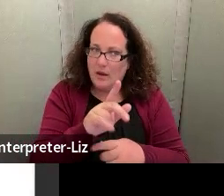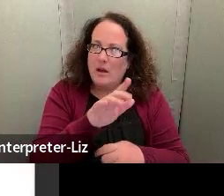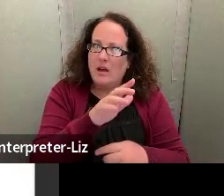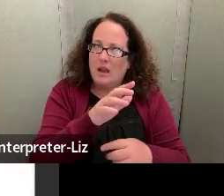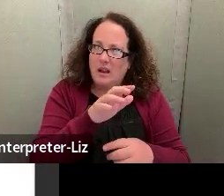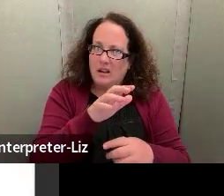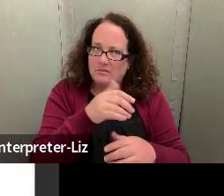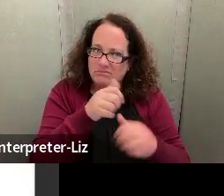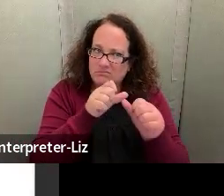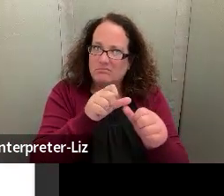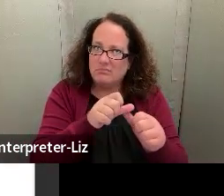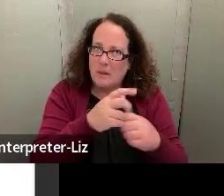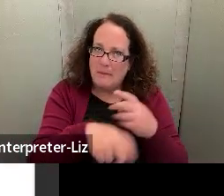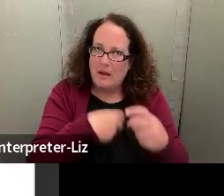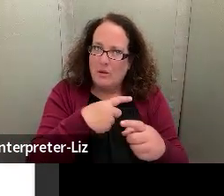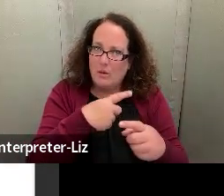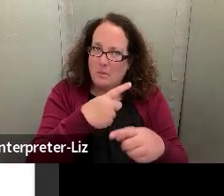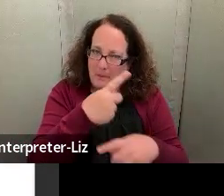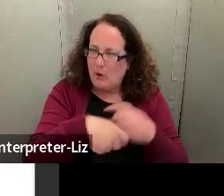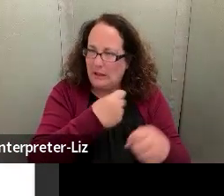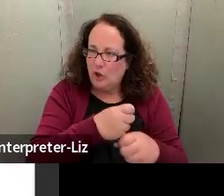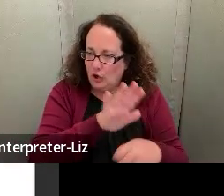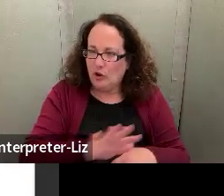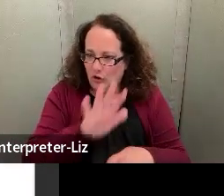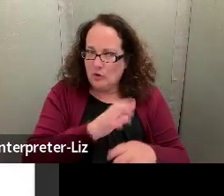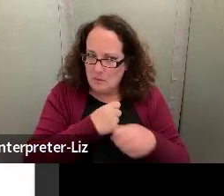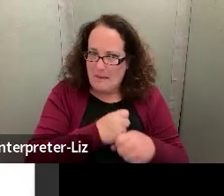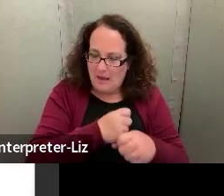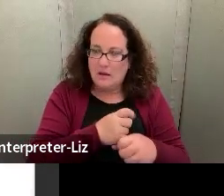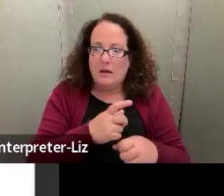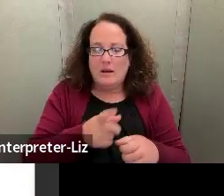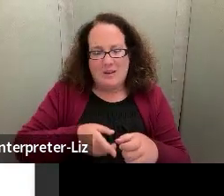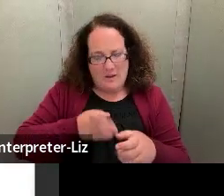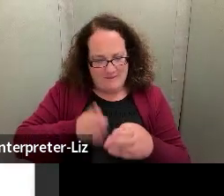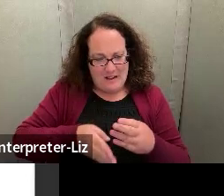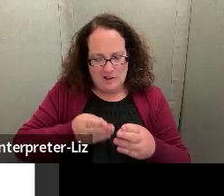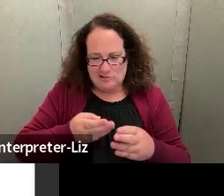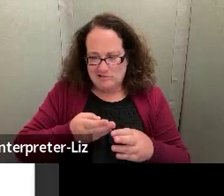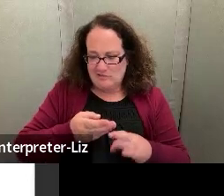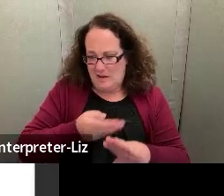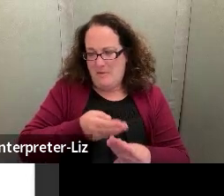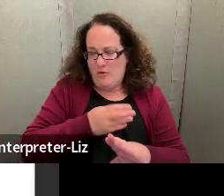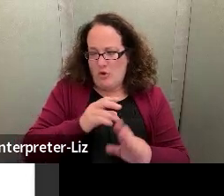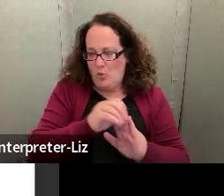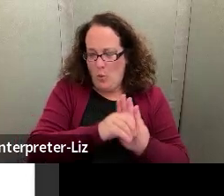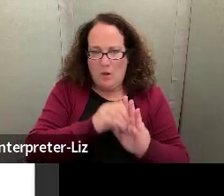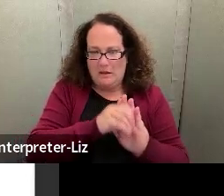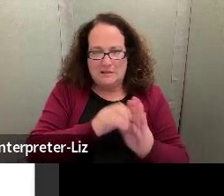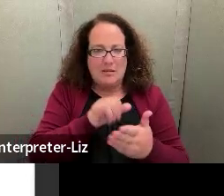to finish it. And so it must have finished shortly before New Orleans, because that's kind of how I